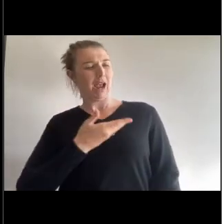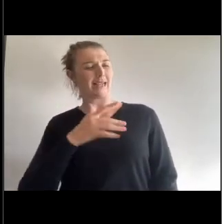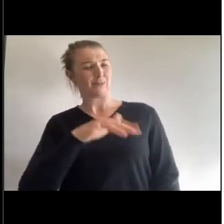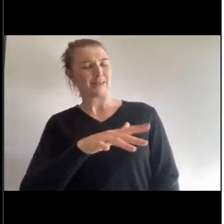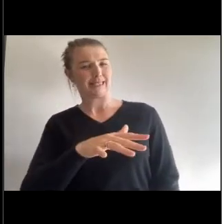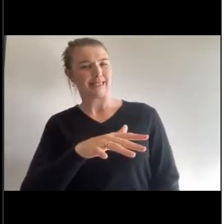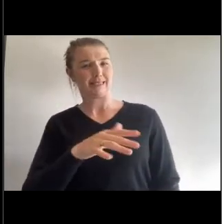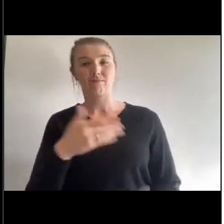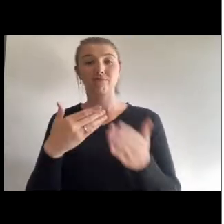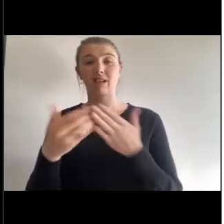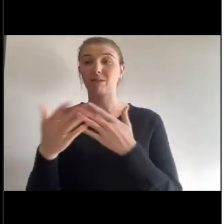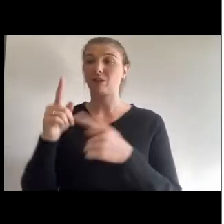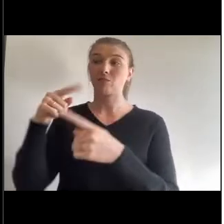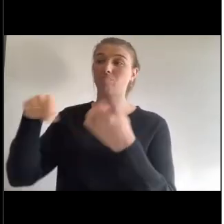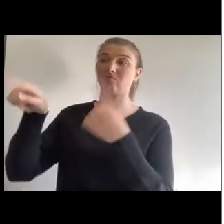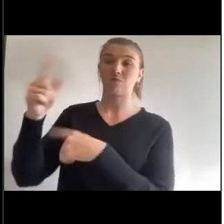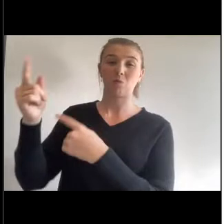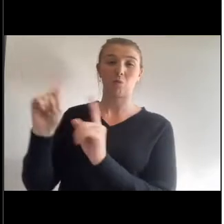of what others say.